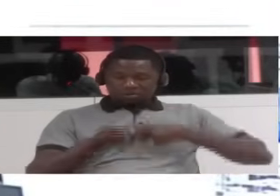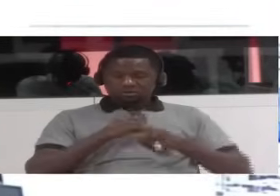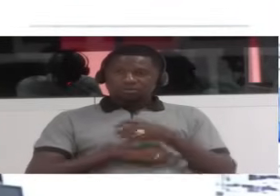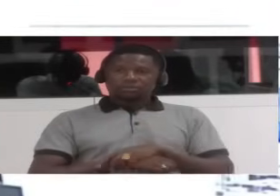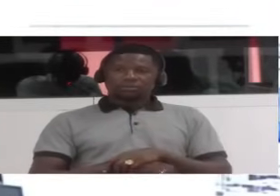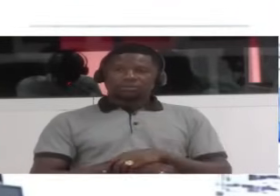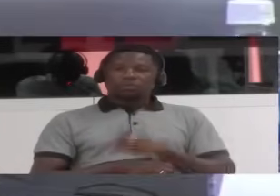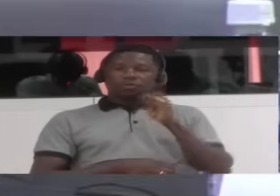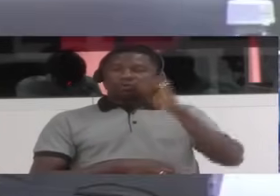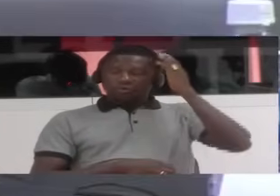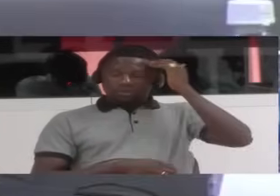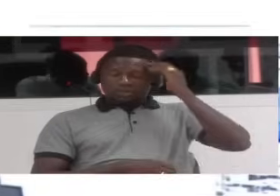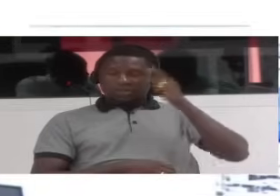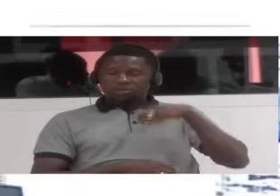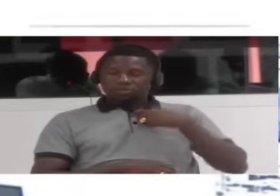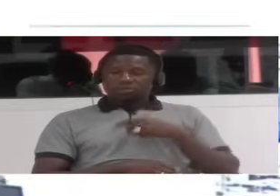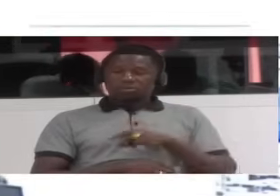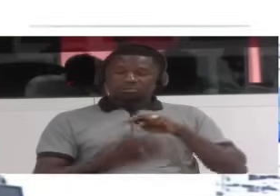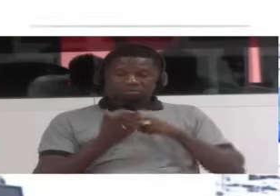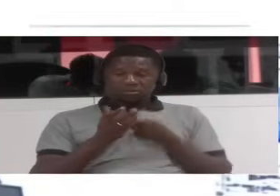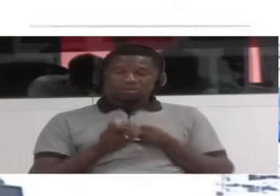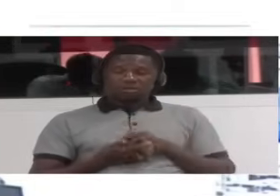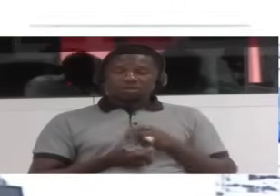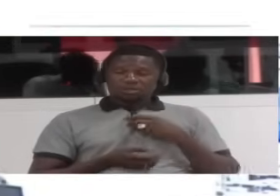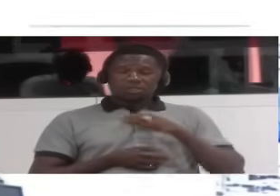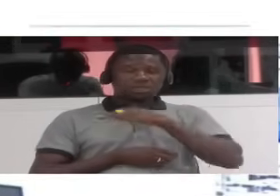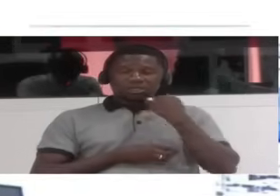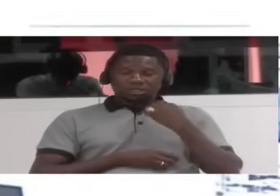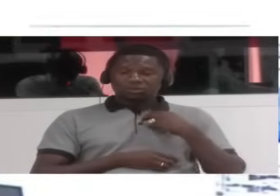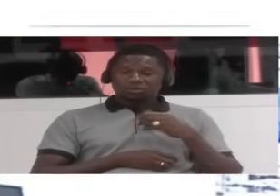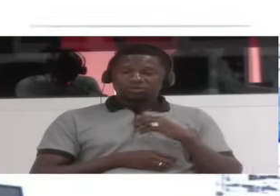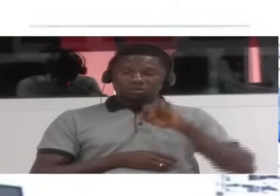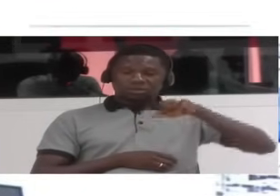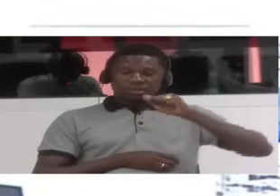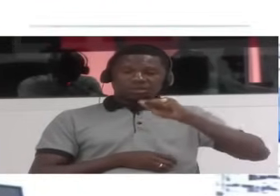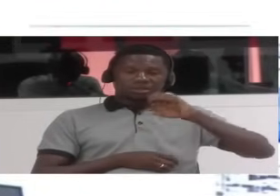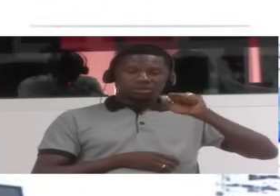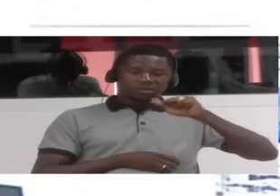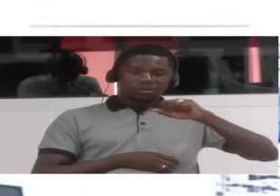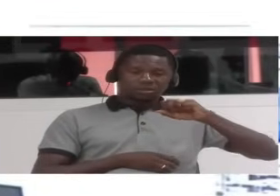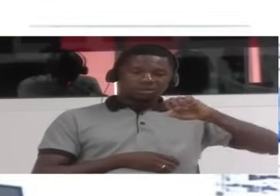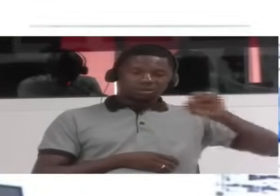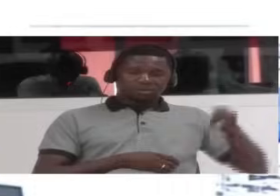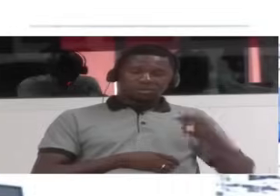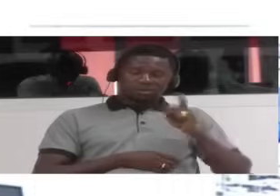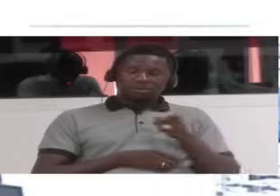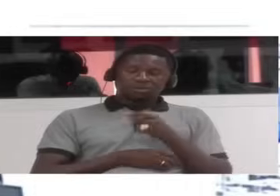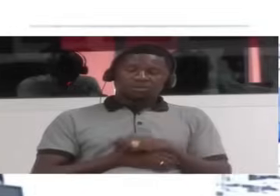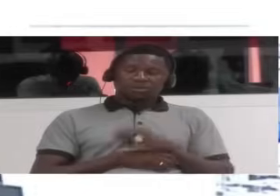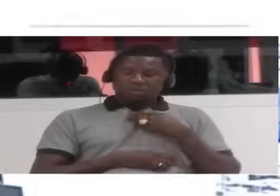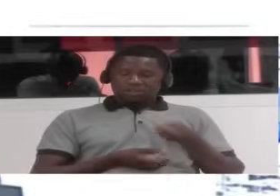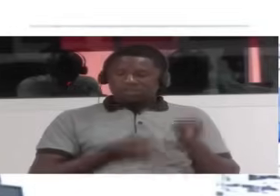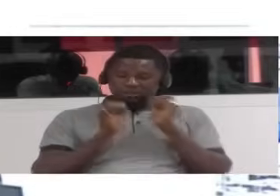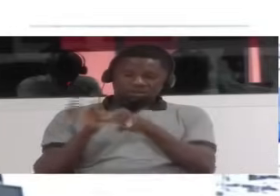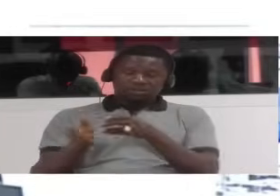And what do you understand that to mean? That he has killed Jasacha, and he has taken him to the well where we throw